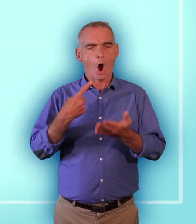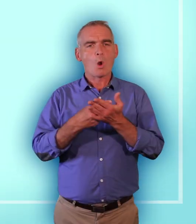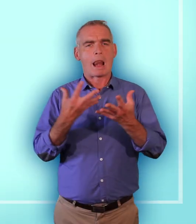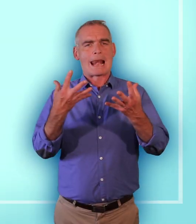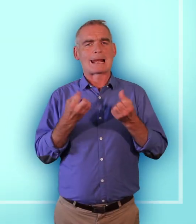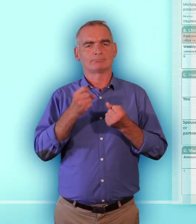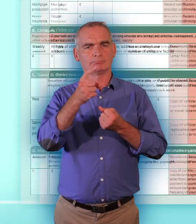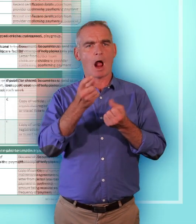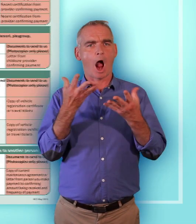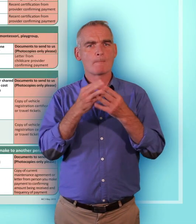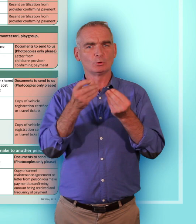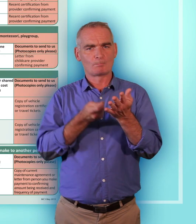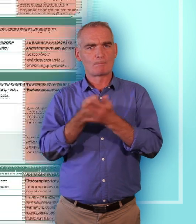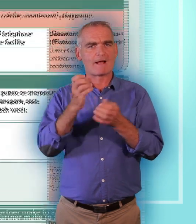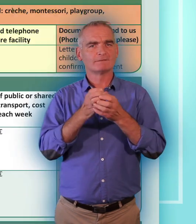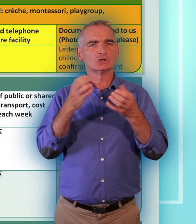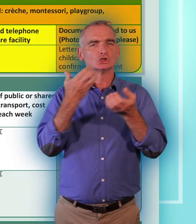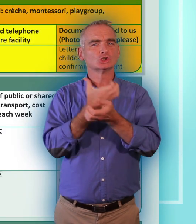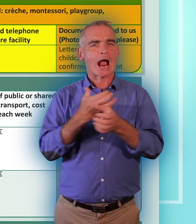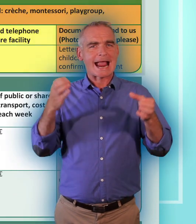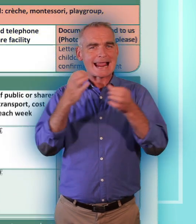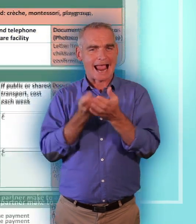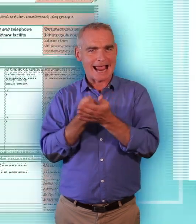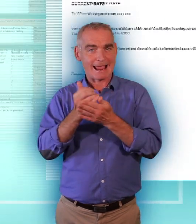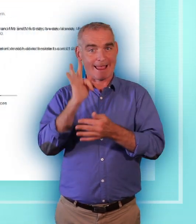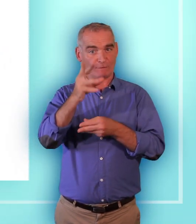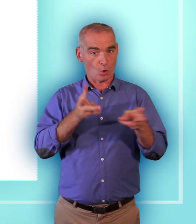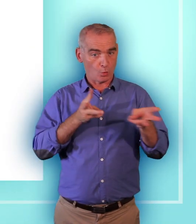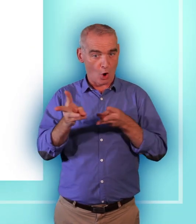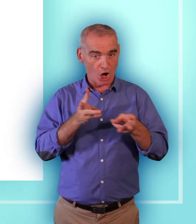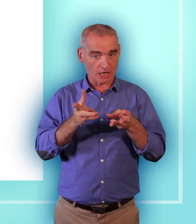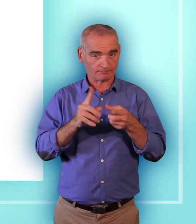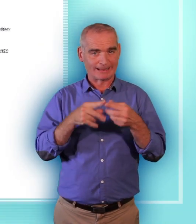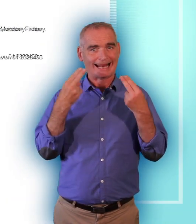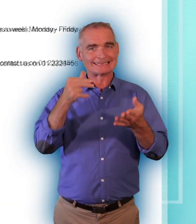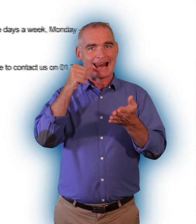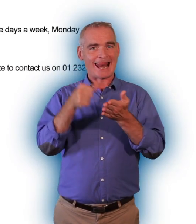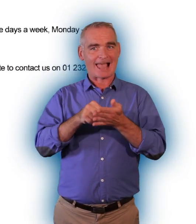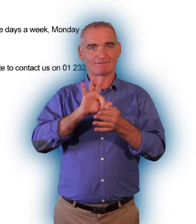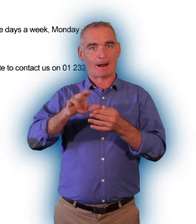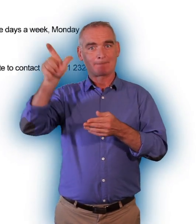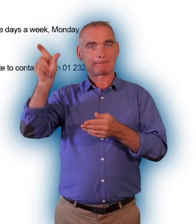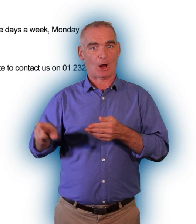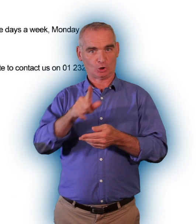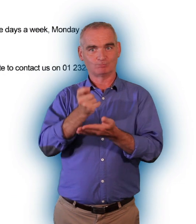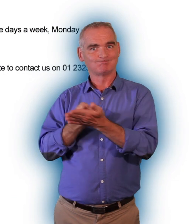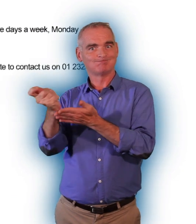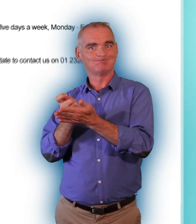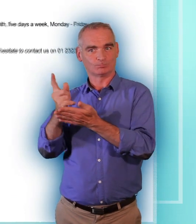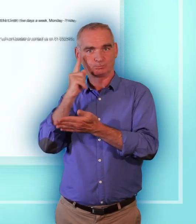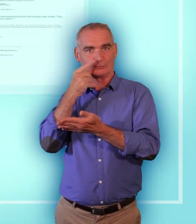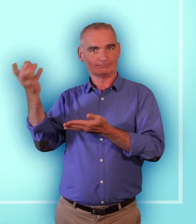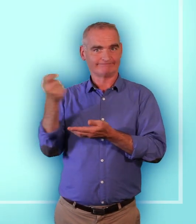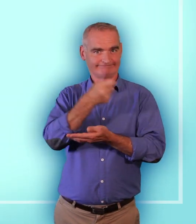We also take into account childcare costs if you're working. Send us a letter from your childcare provider detailing your weekly